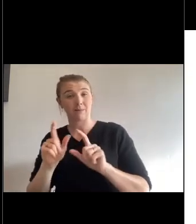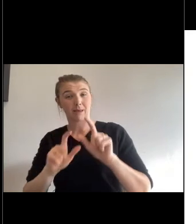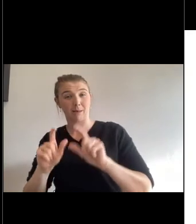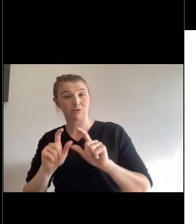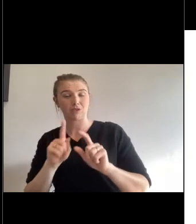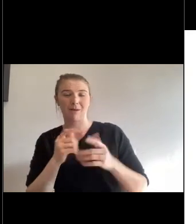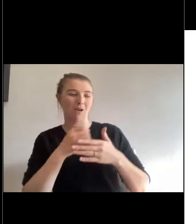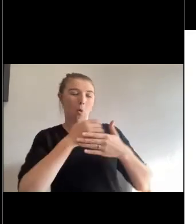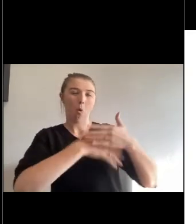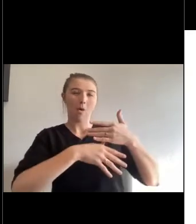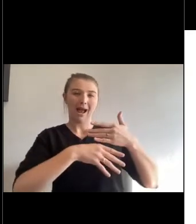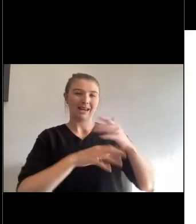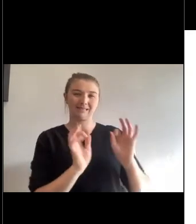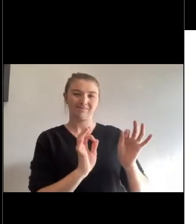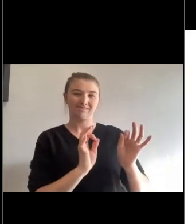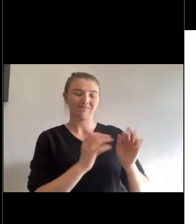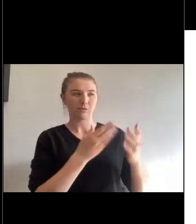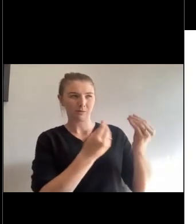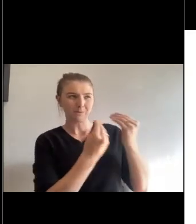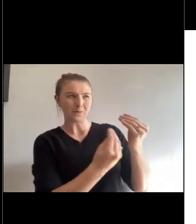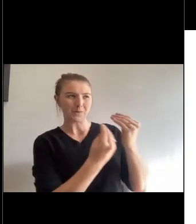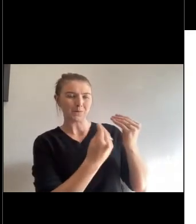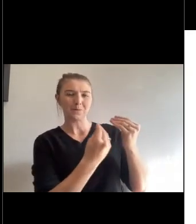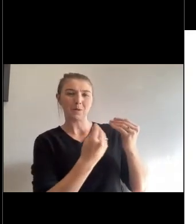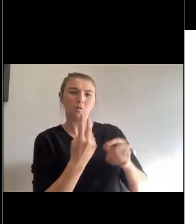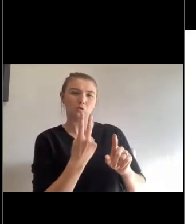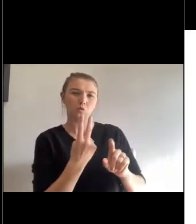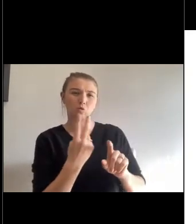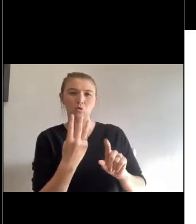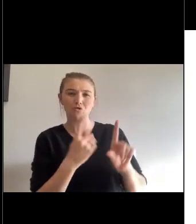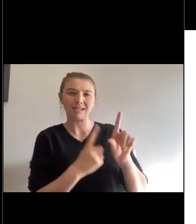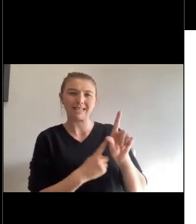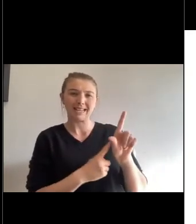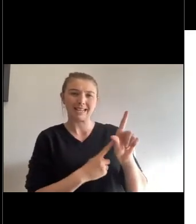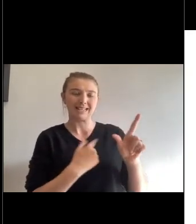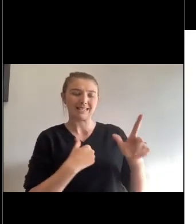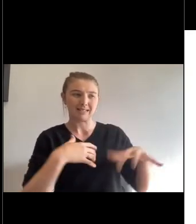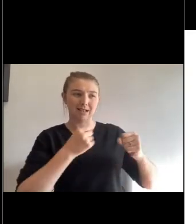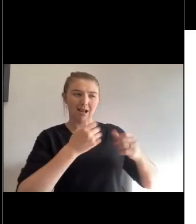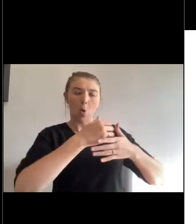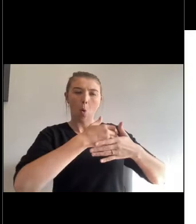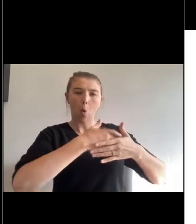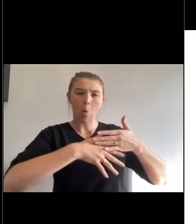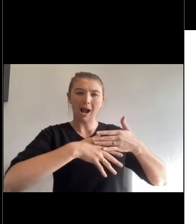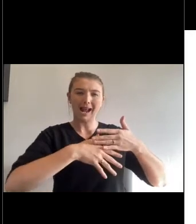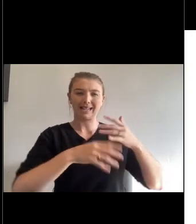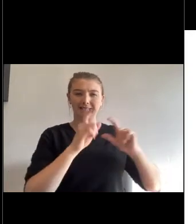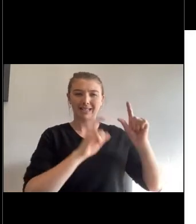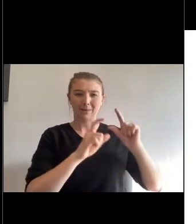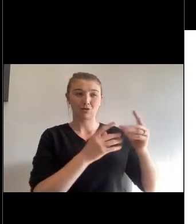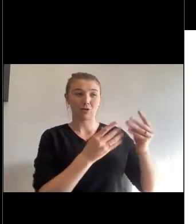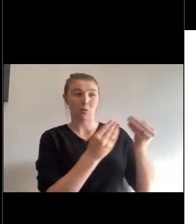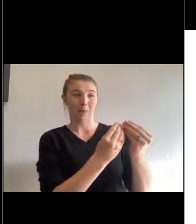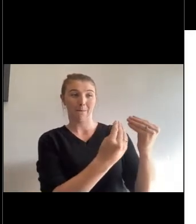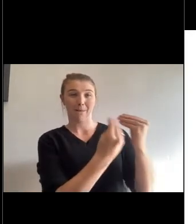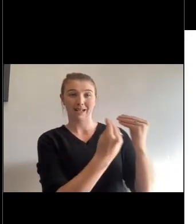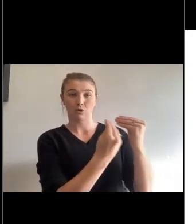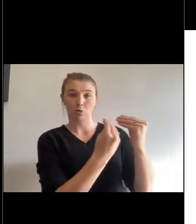over the 2 or 3 years, I actually started learning organic chemistry through a mentor within Glaxo